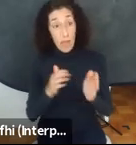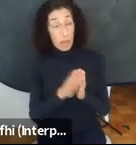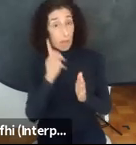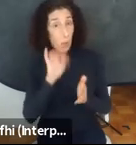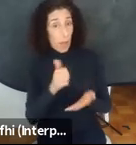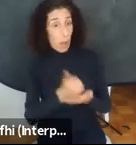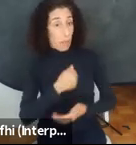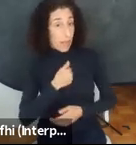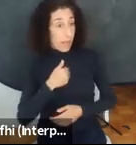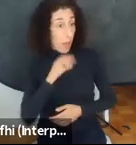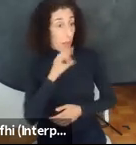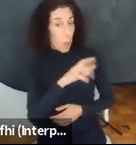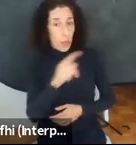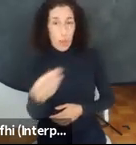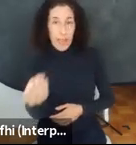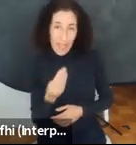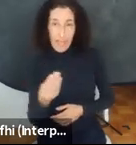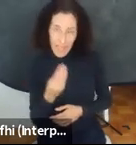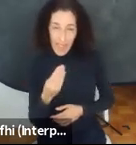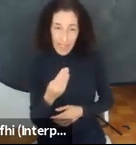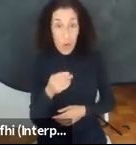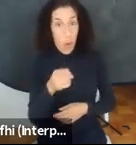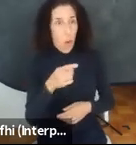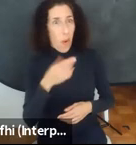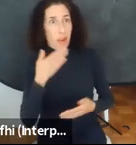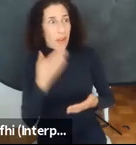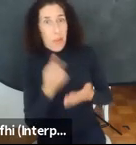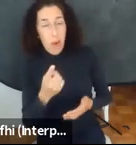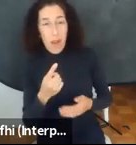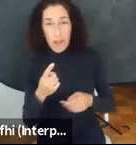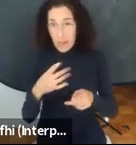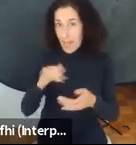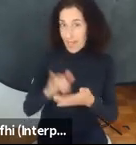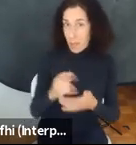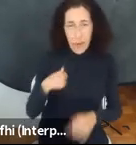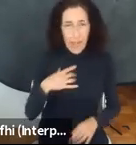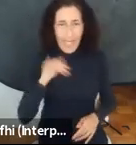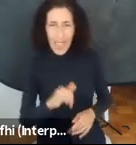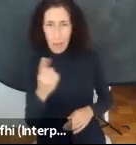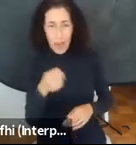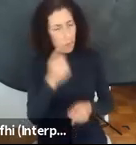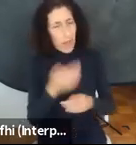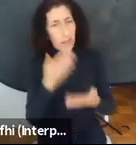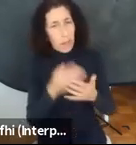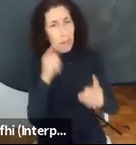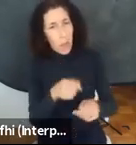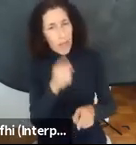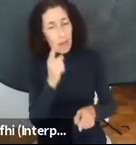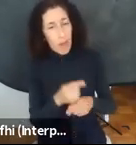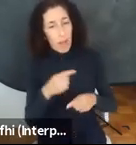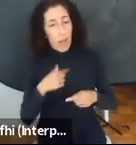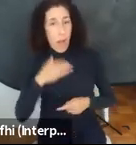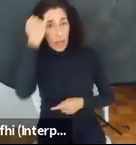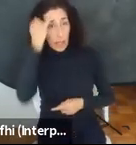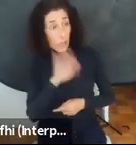you? Bob, I like that one. You like that one? Okay. I like that one. Okay. Because, you know, when living in an institution, we